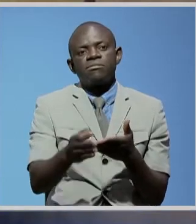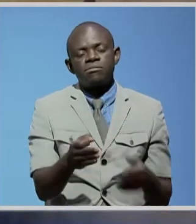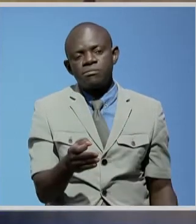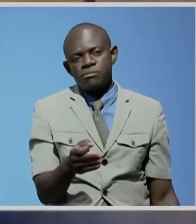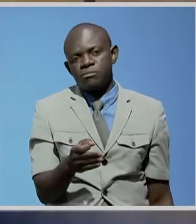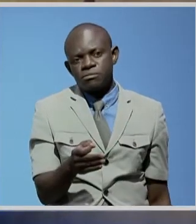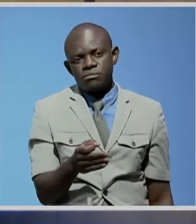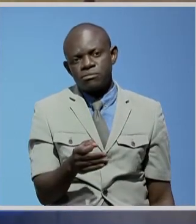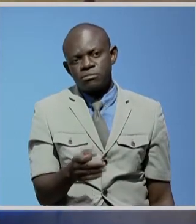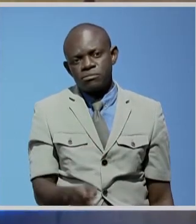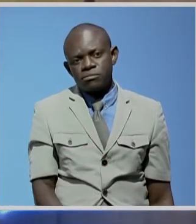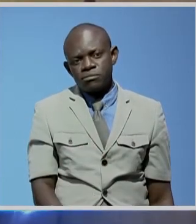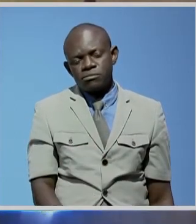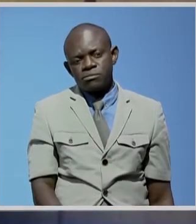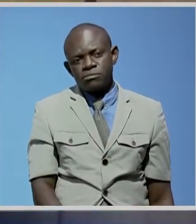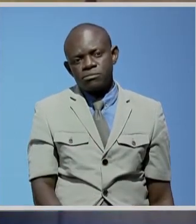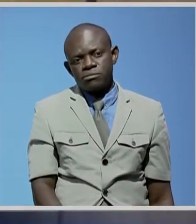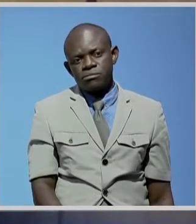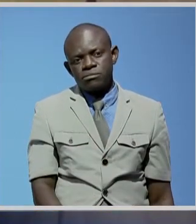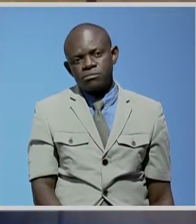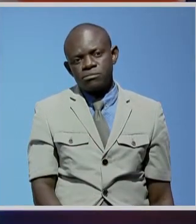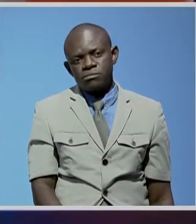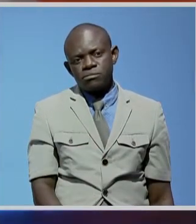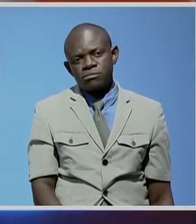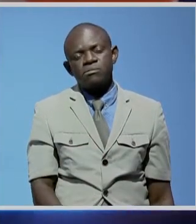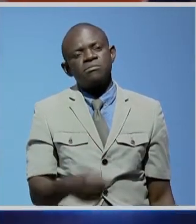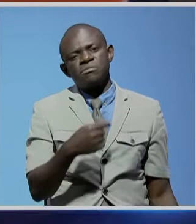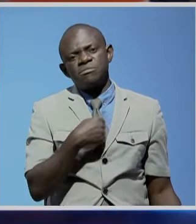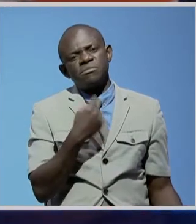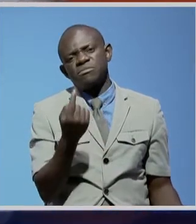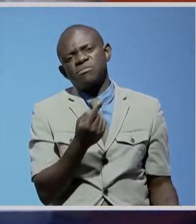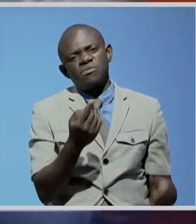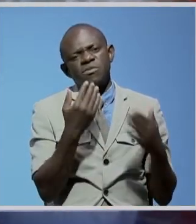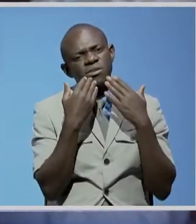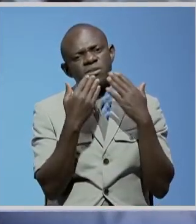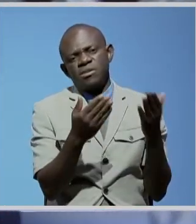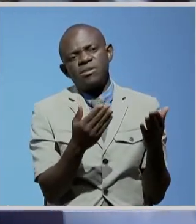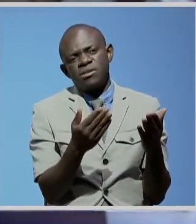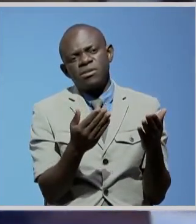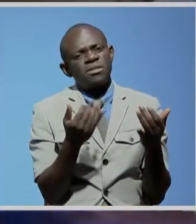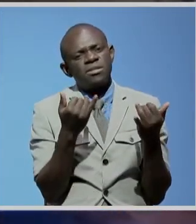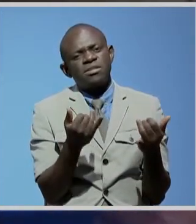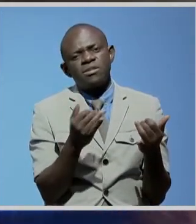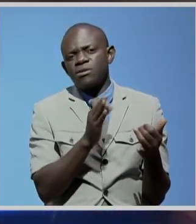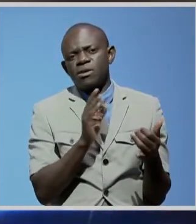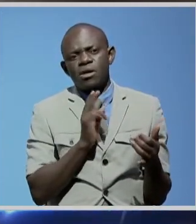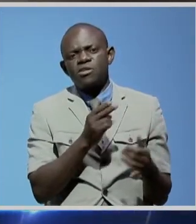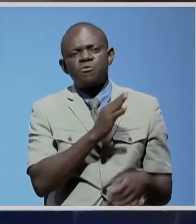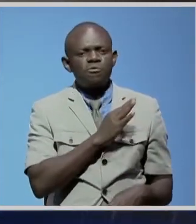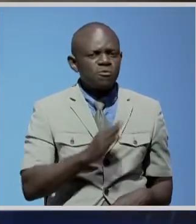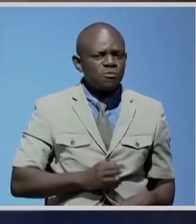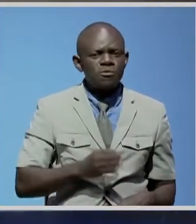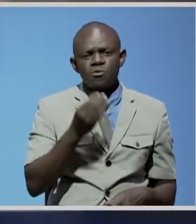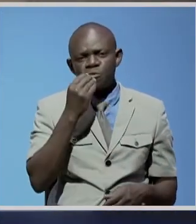make a bomb of many of the city. What is through such a good year? Sidon footing up 1 billion, my relief, which are shanties